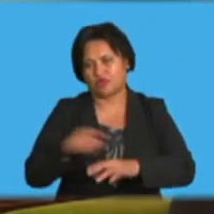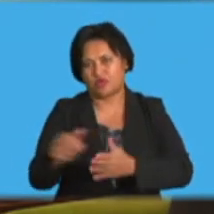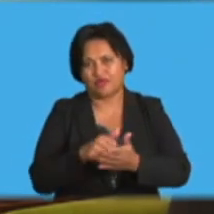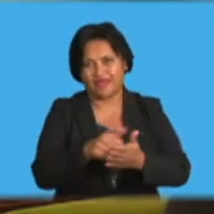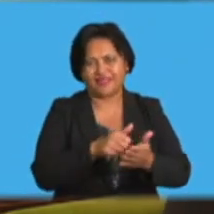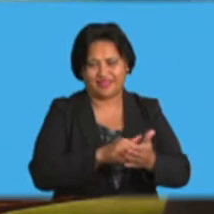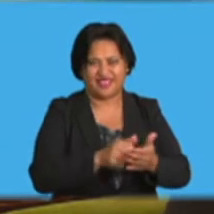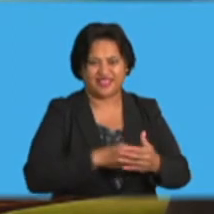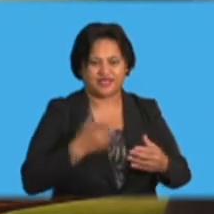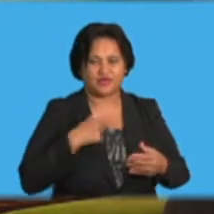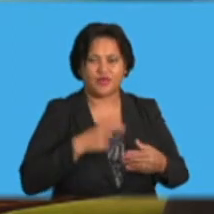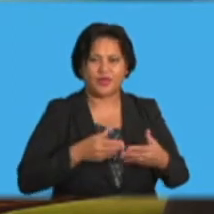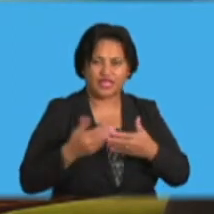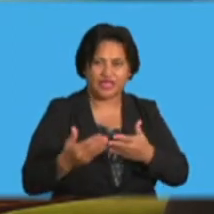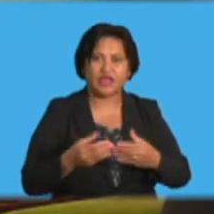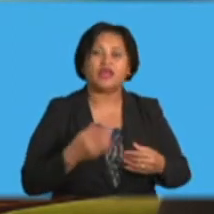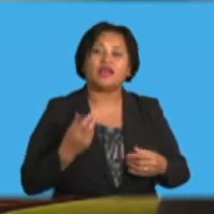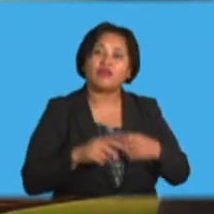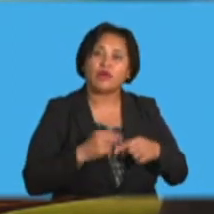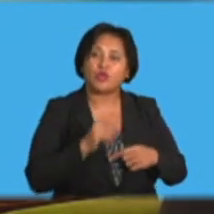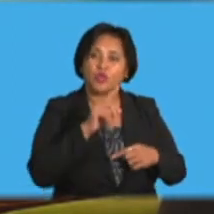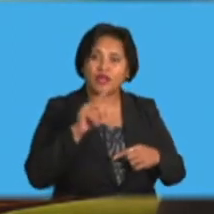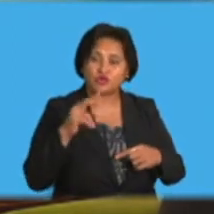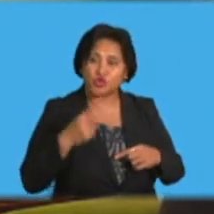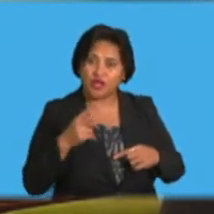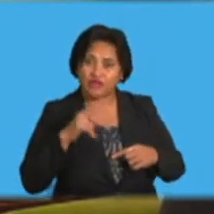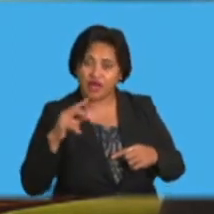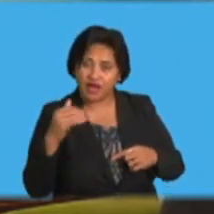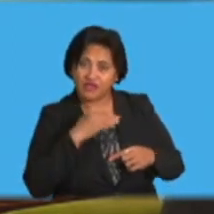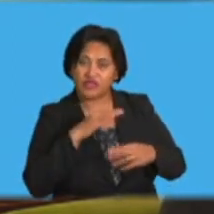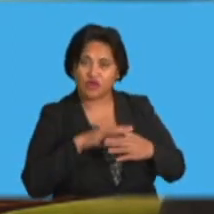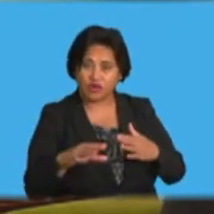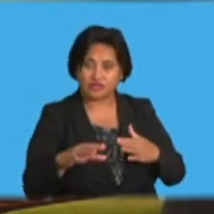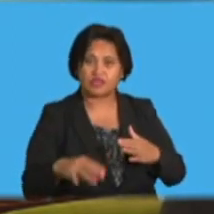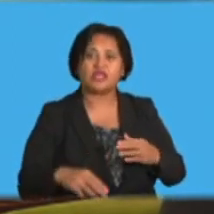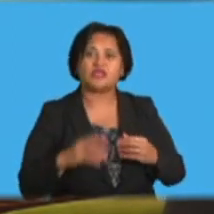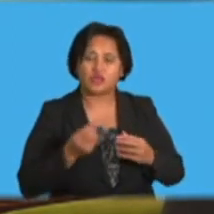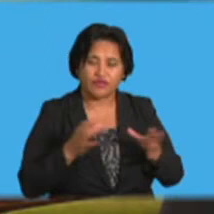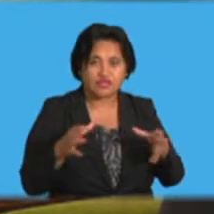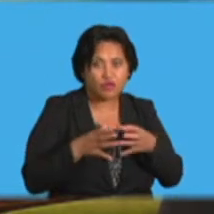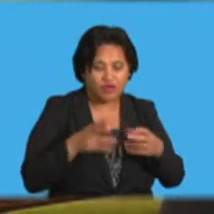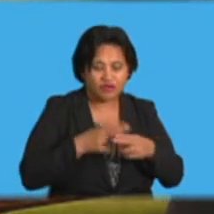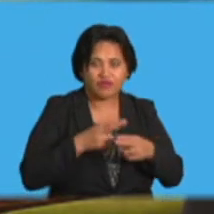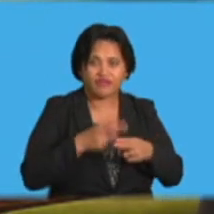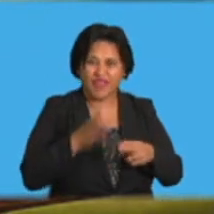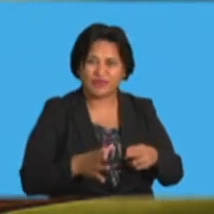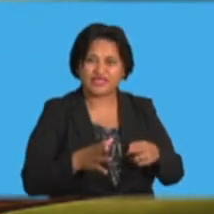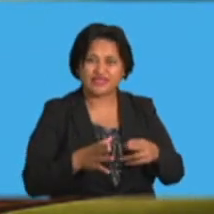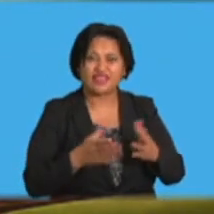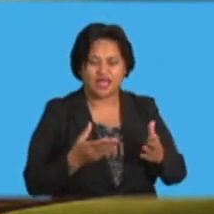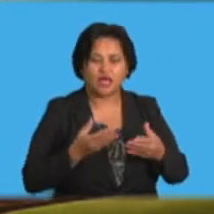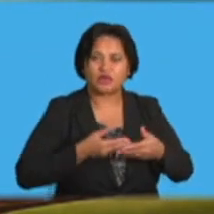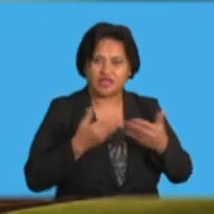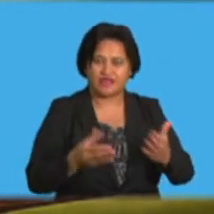were provided with $1,200, and the remaining 27,578 small-scale subsistence farmers were assisted with prepaid